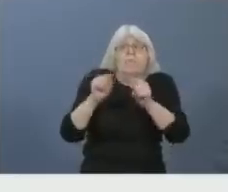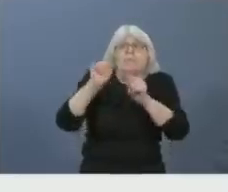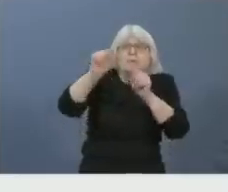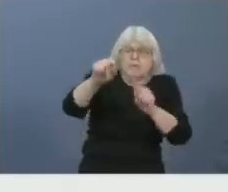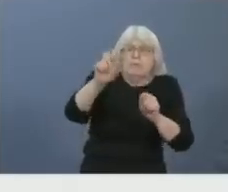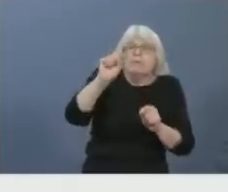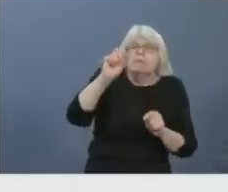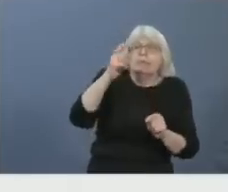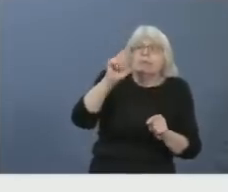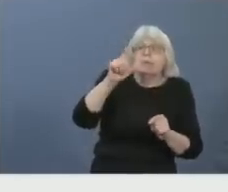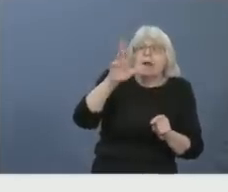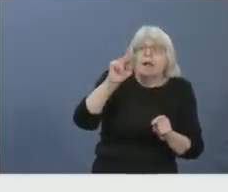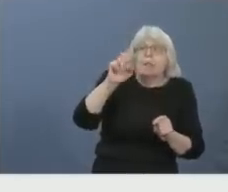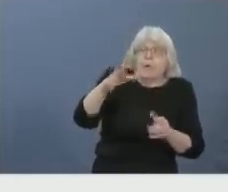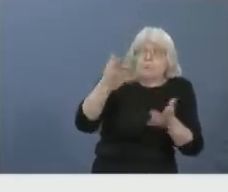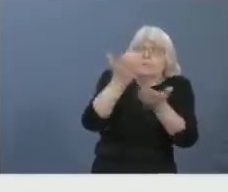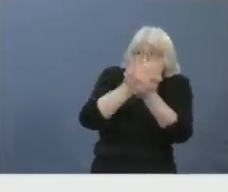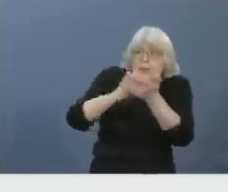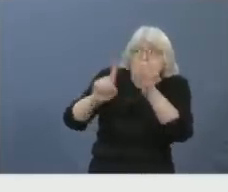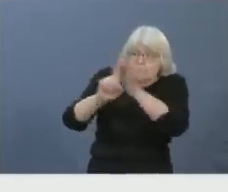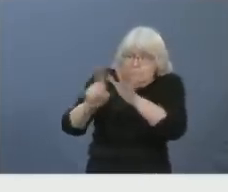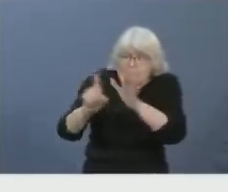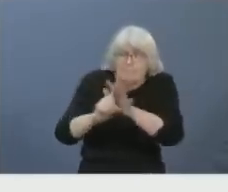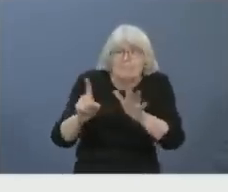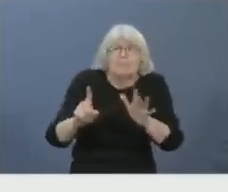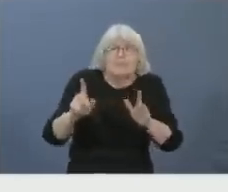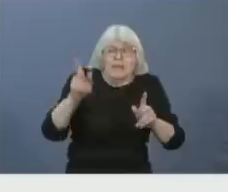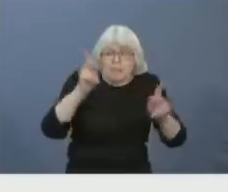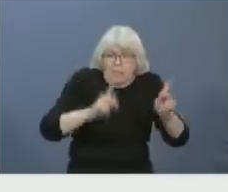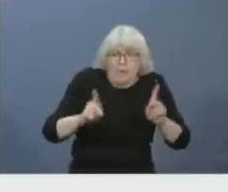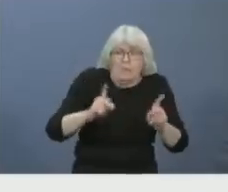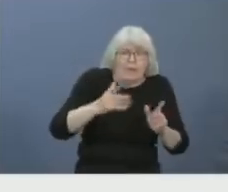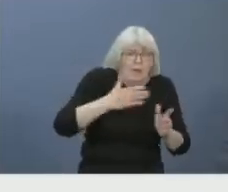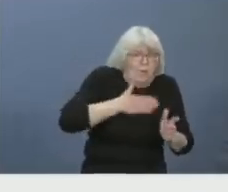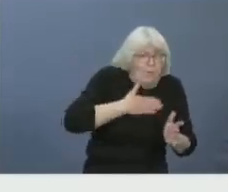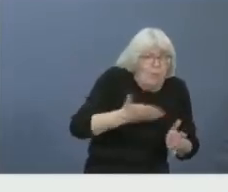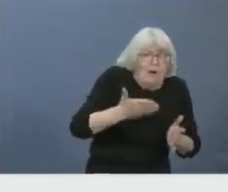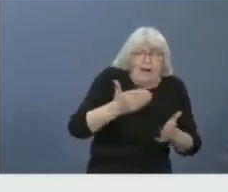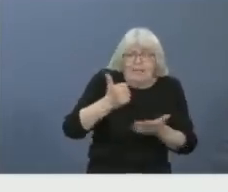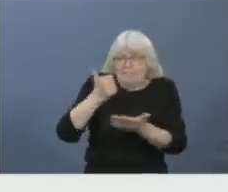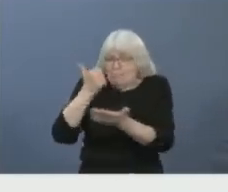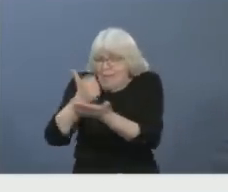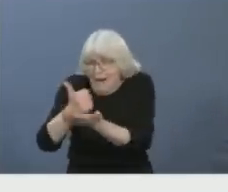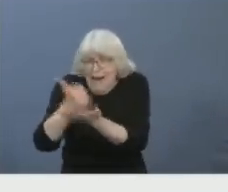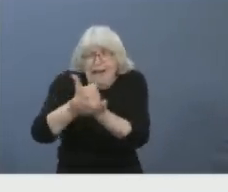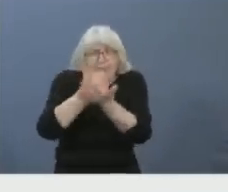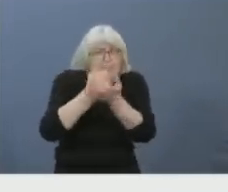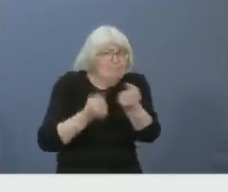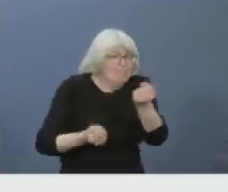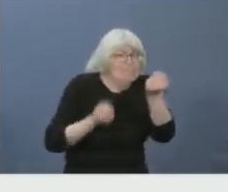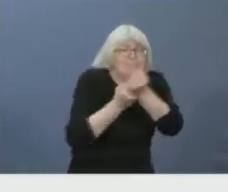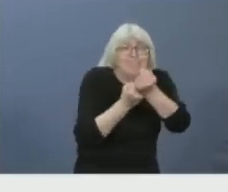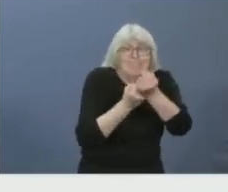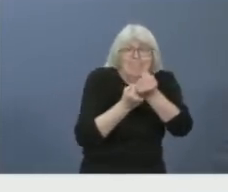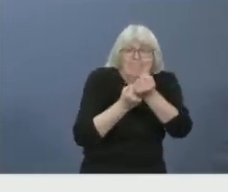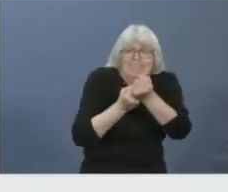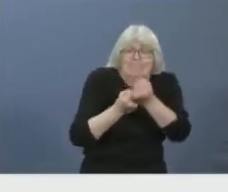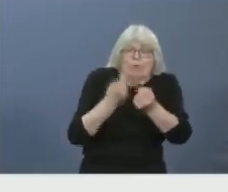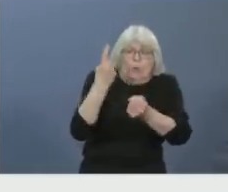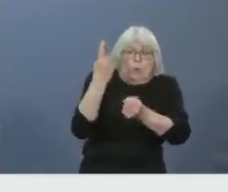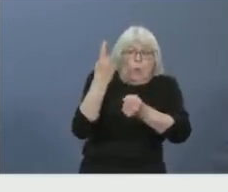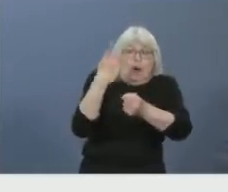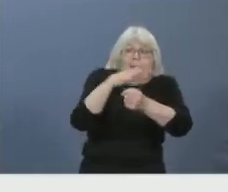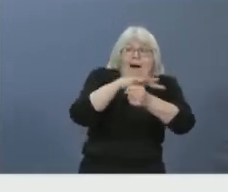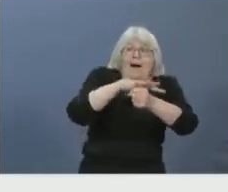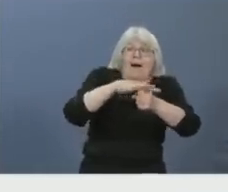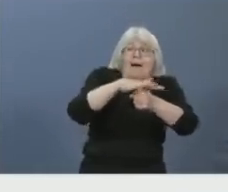people pulling together to help a neighbor or help a stranger. There's been areas set up in across the